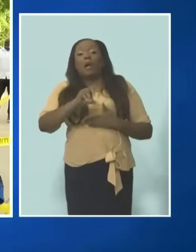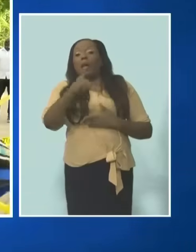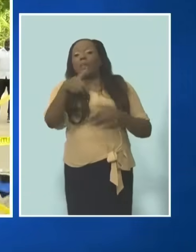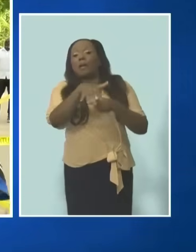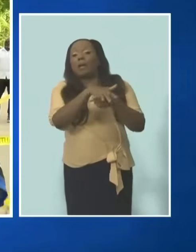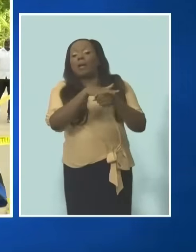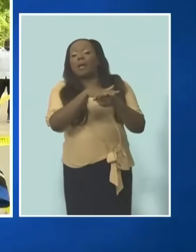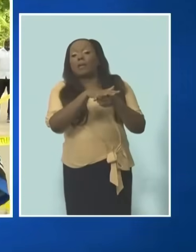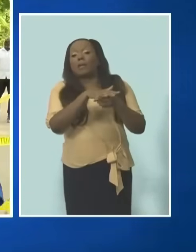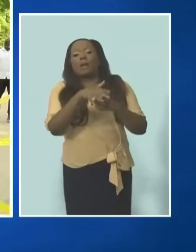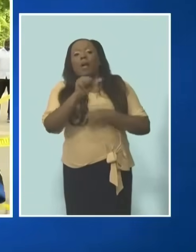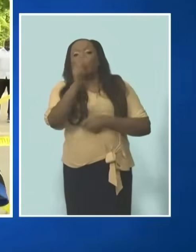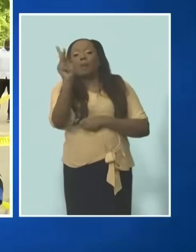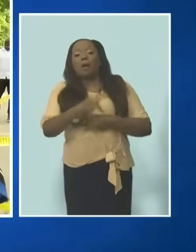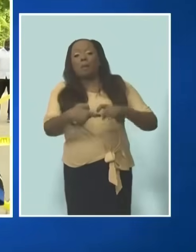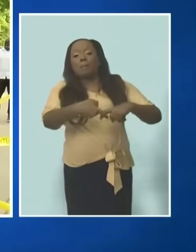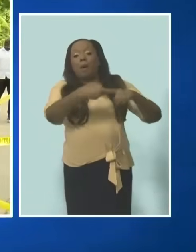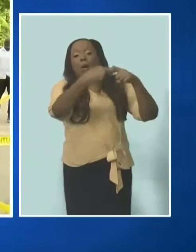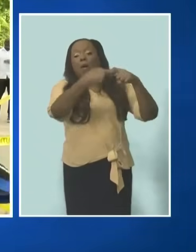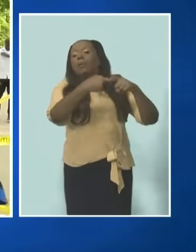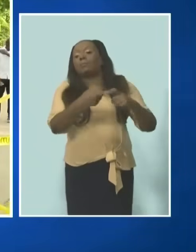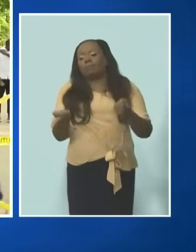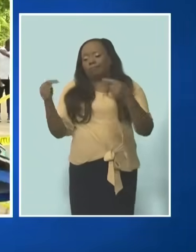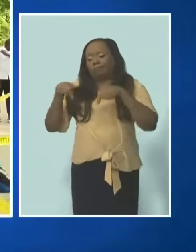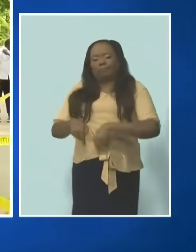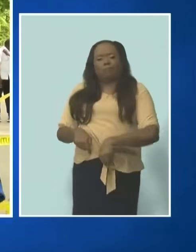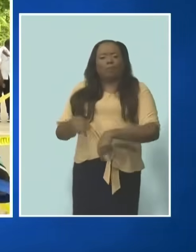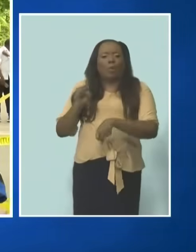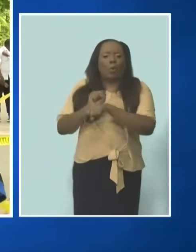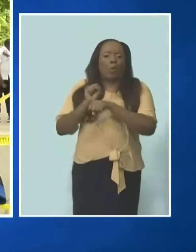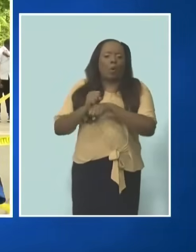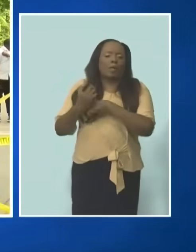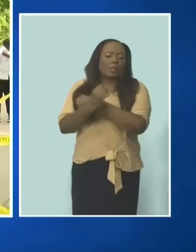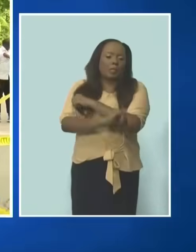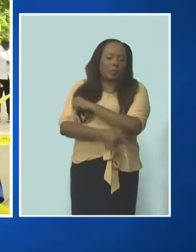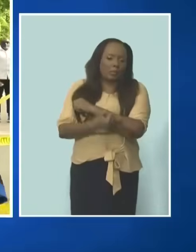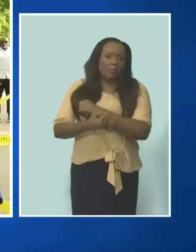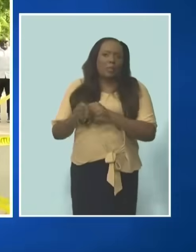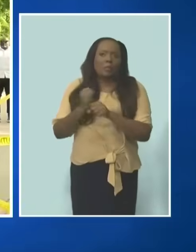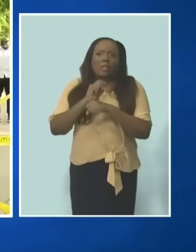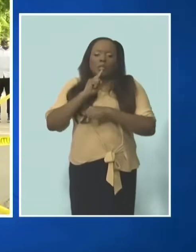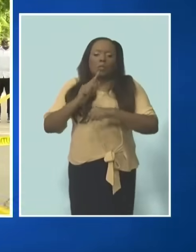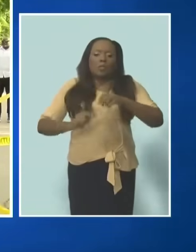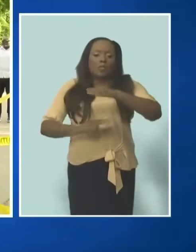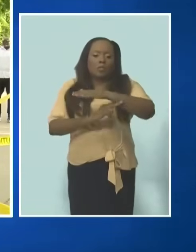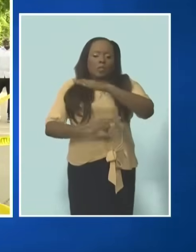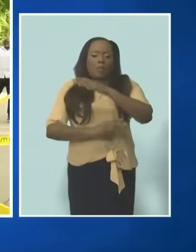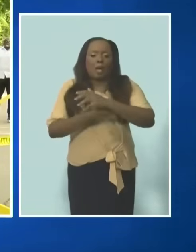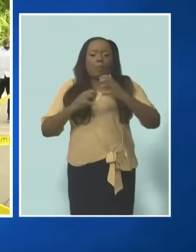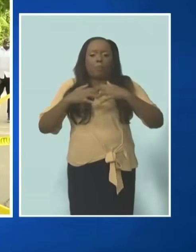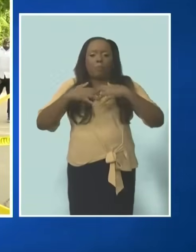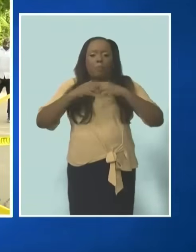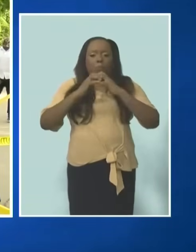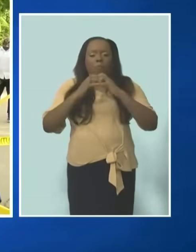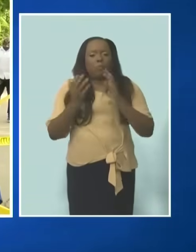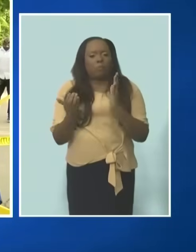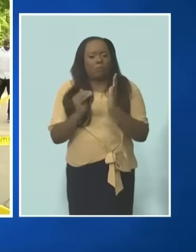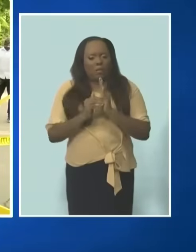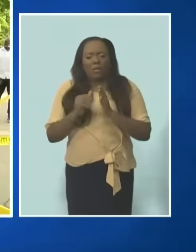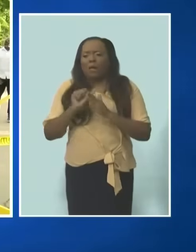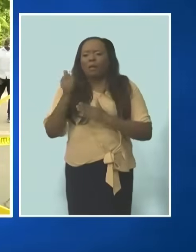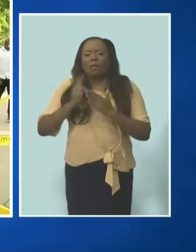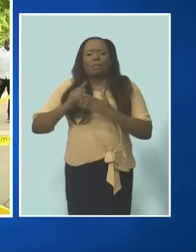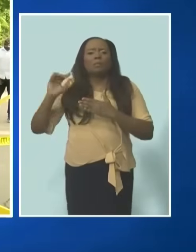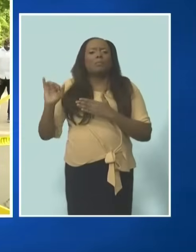have given to our teams to make sure that all hands are on deck to get Melvin Hill Bridge reopened and to get the other projects in